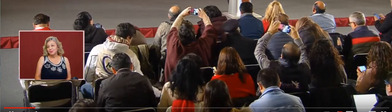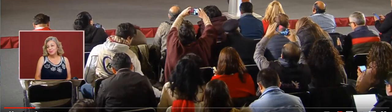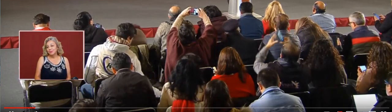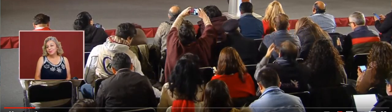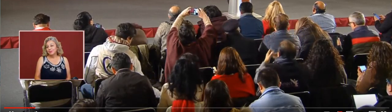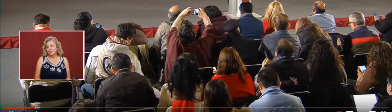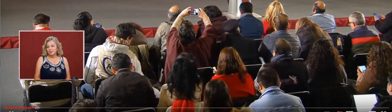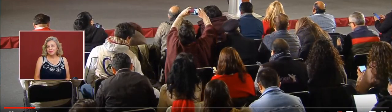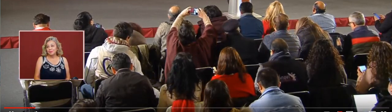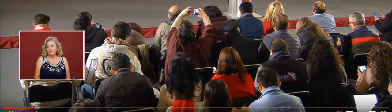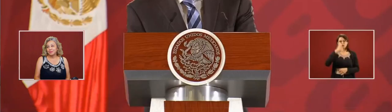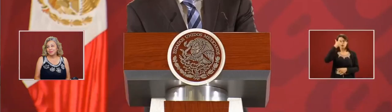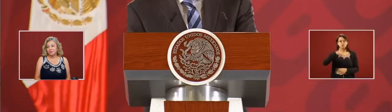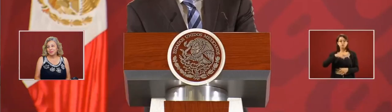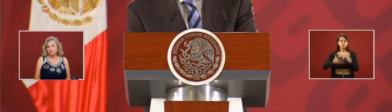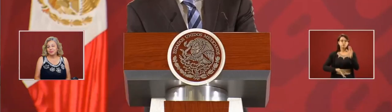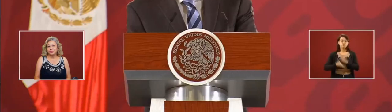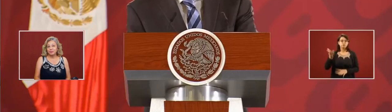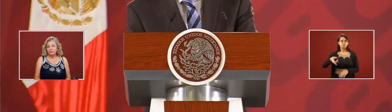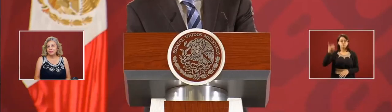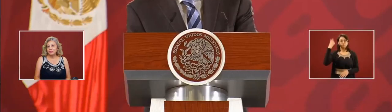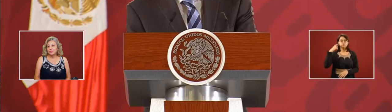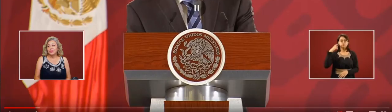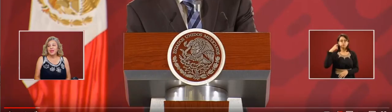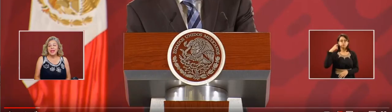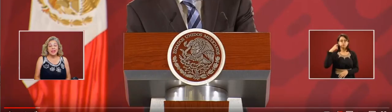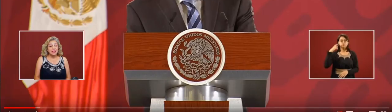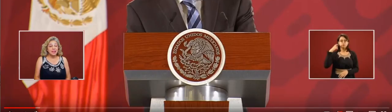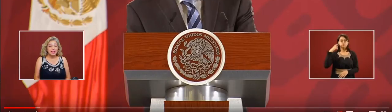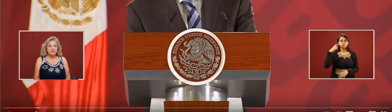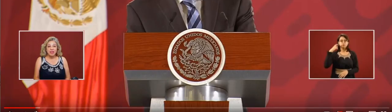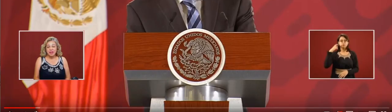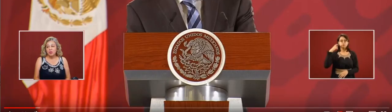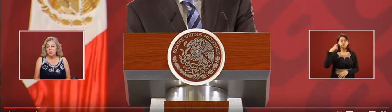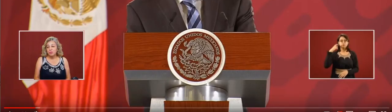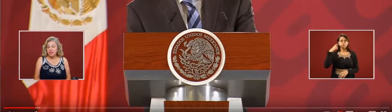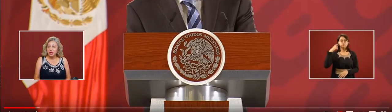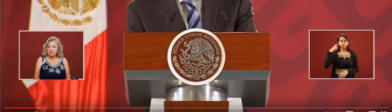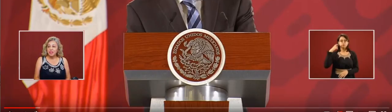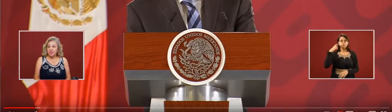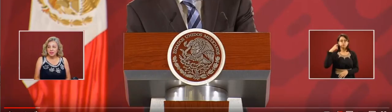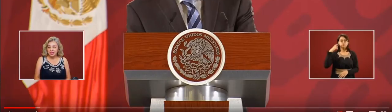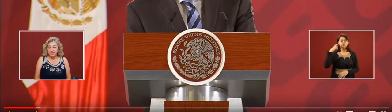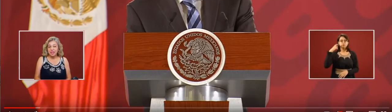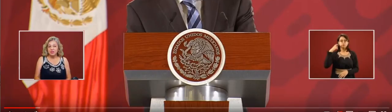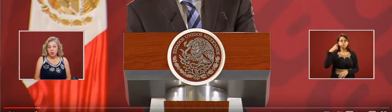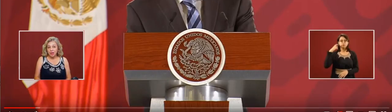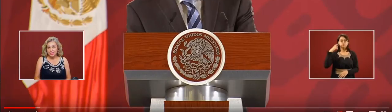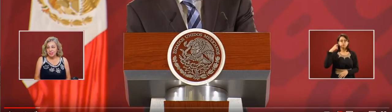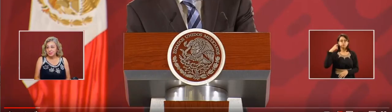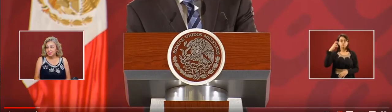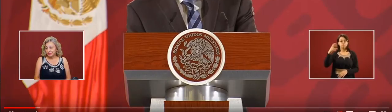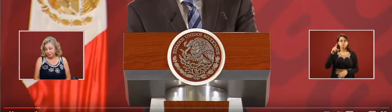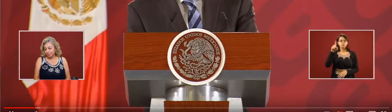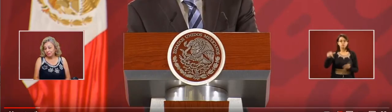noche viajamos a Ciudad Juárez. And in the evening we'll be traveling to the city of